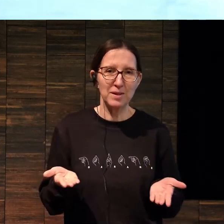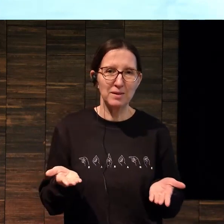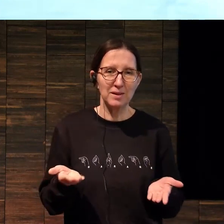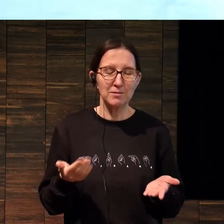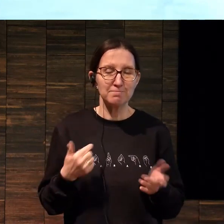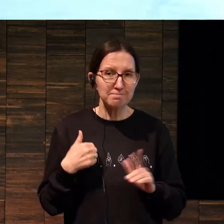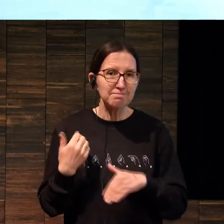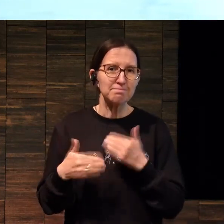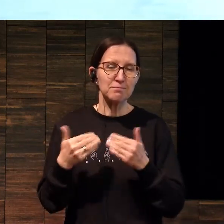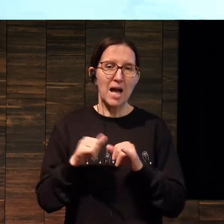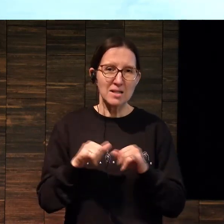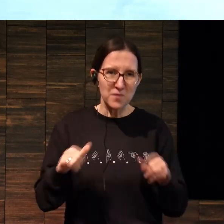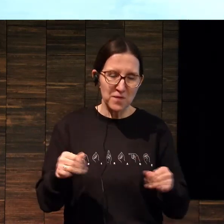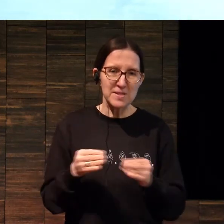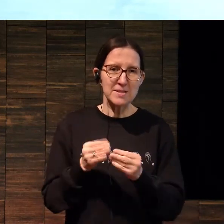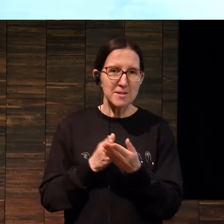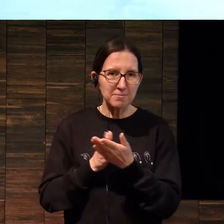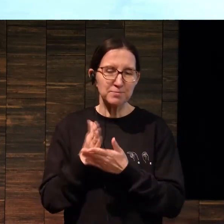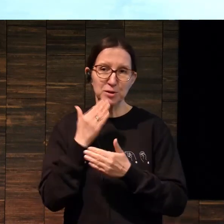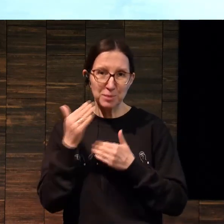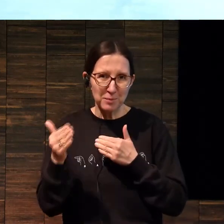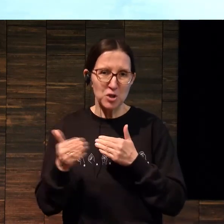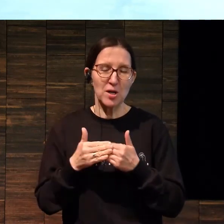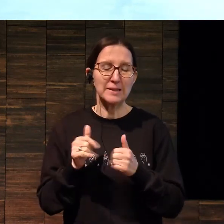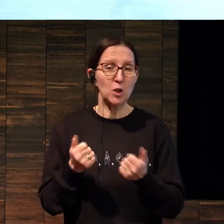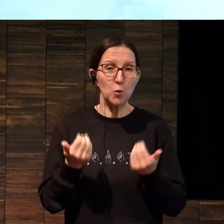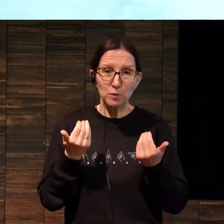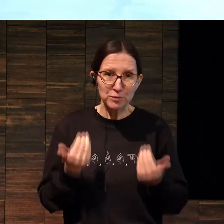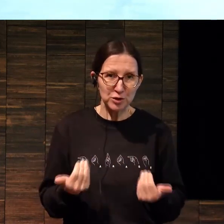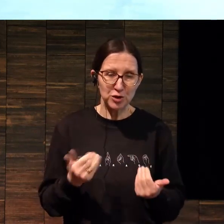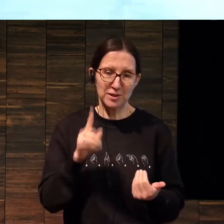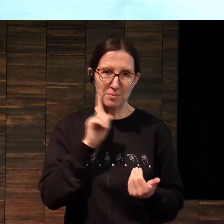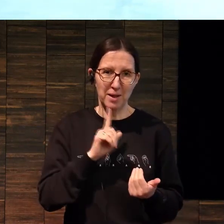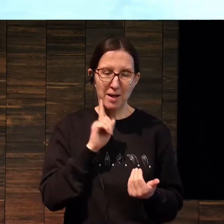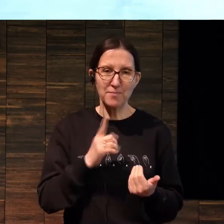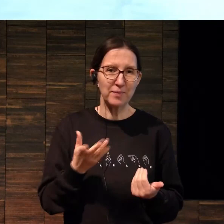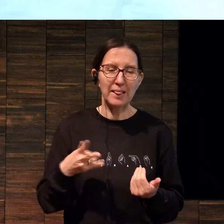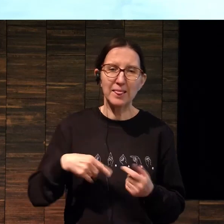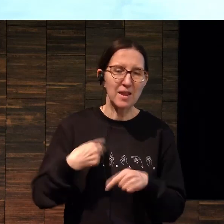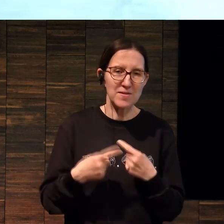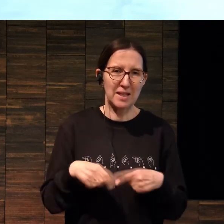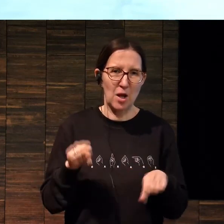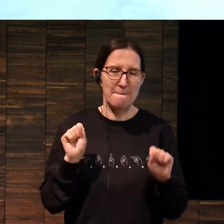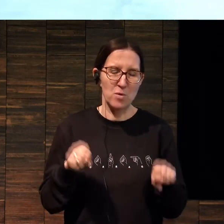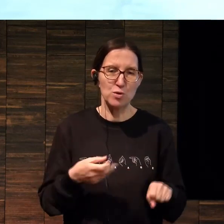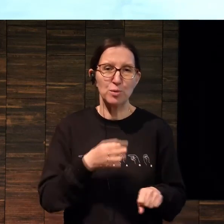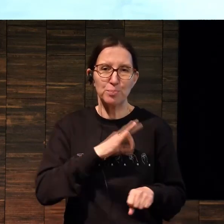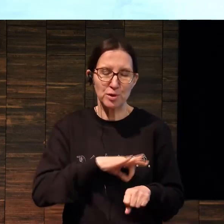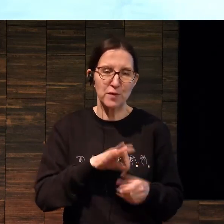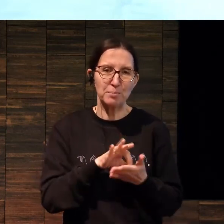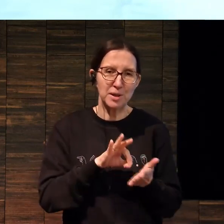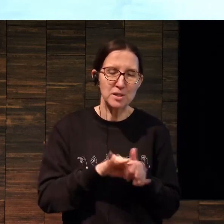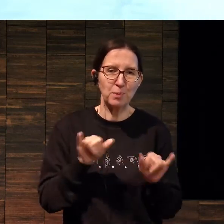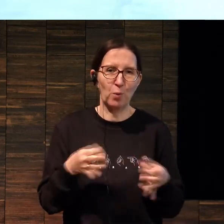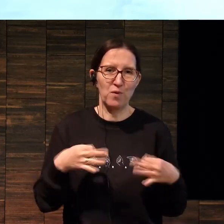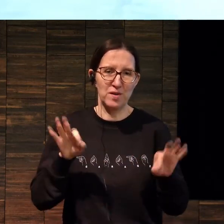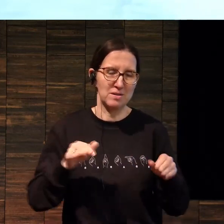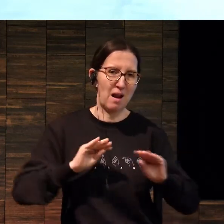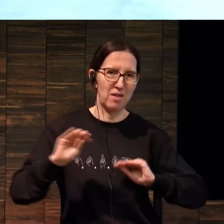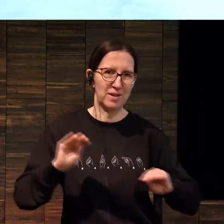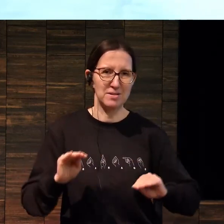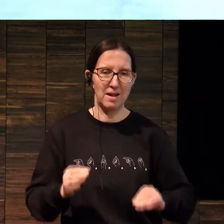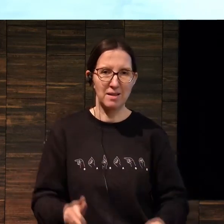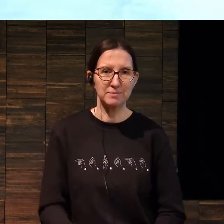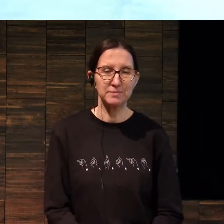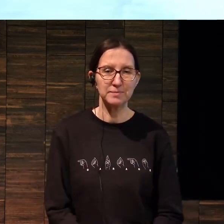is future. We will grow there, we will evolve towards that, but for now